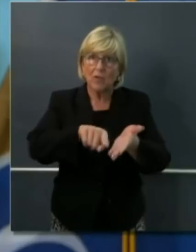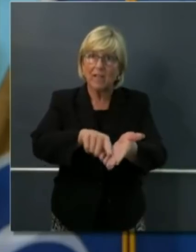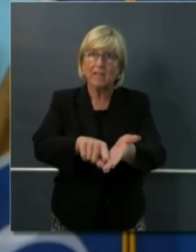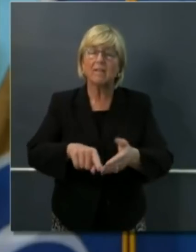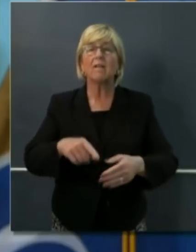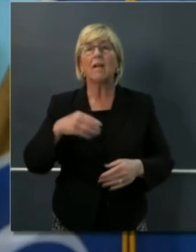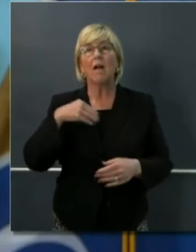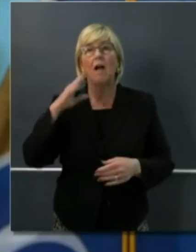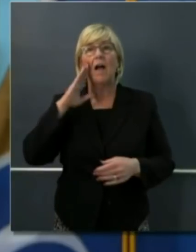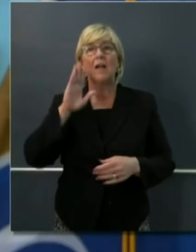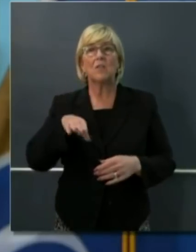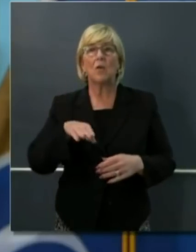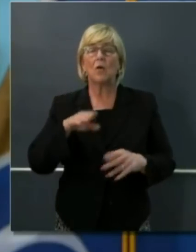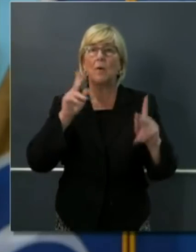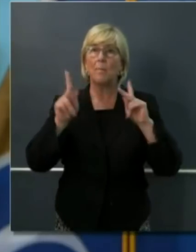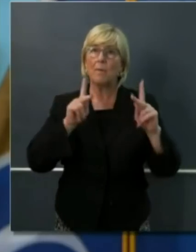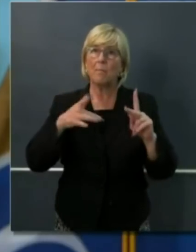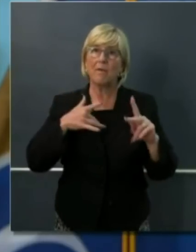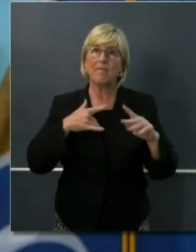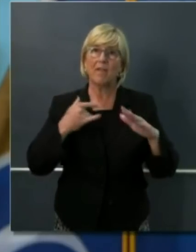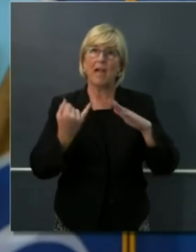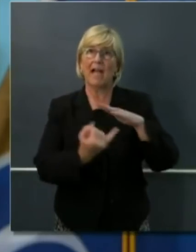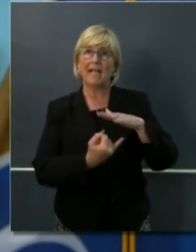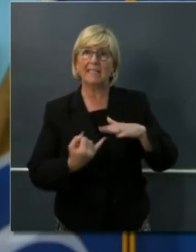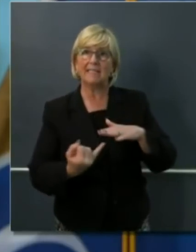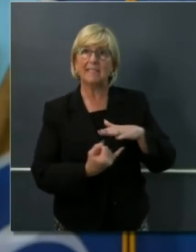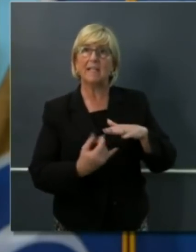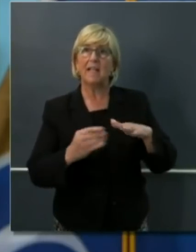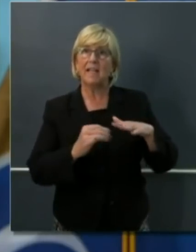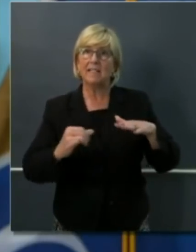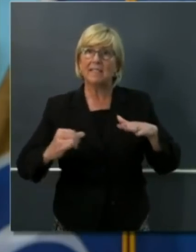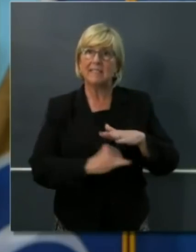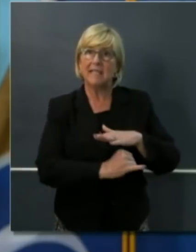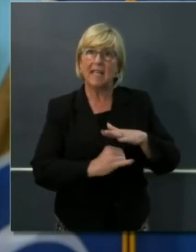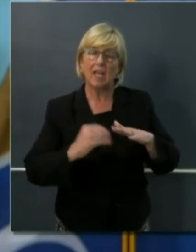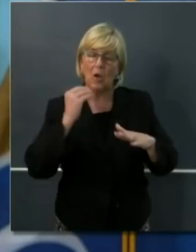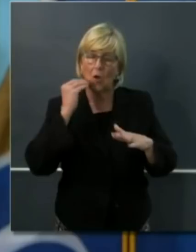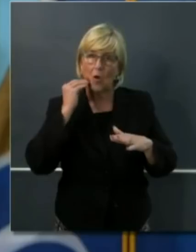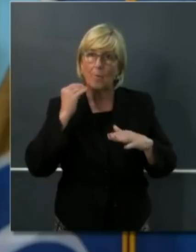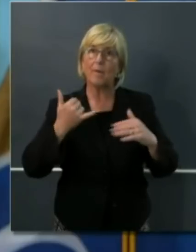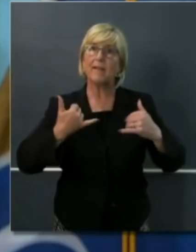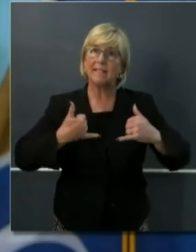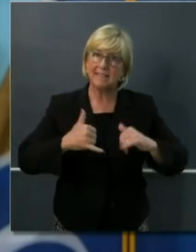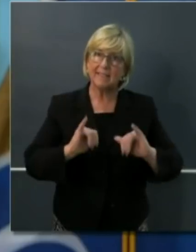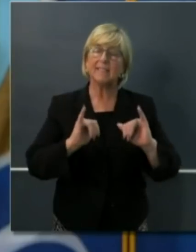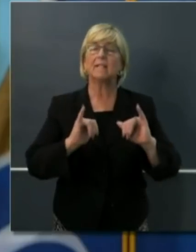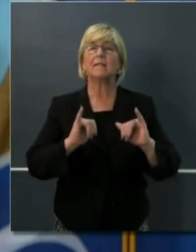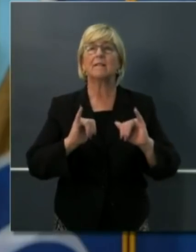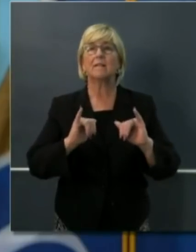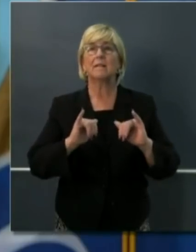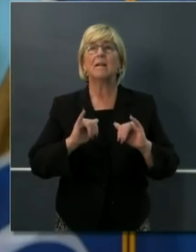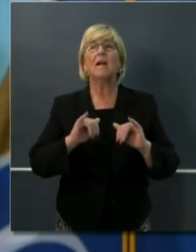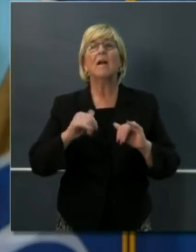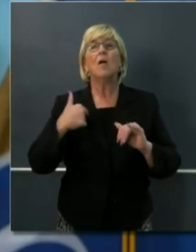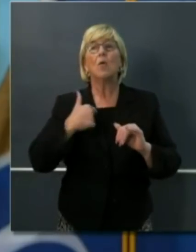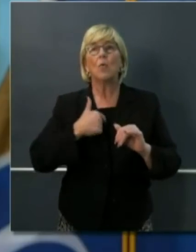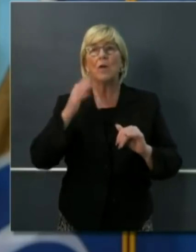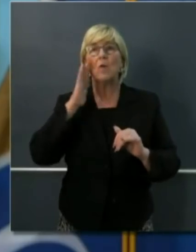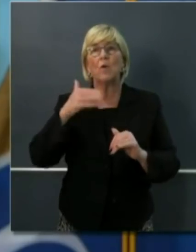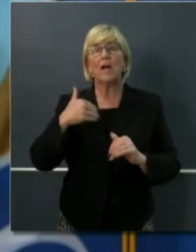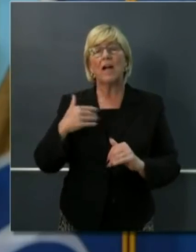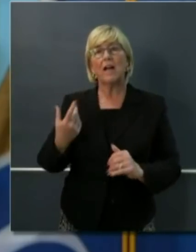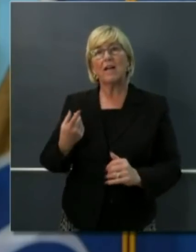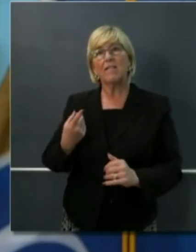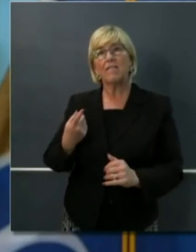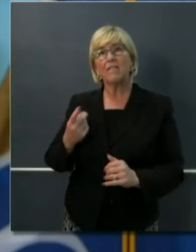to be regionalized, and quarantine, which is an economic issue as well, which is part and parcel of what Dr. Galley is here to